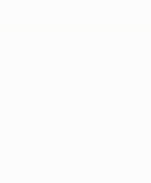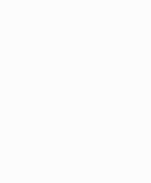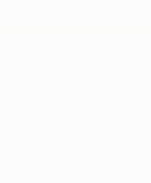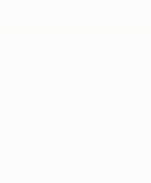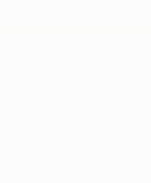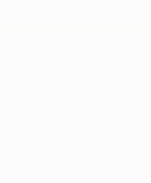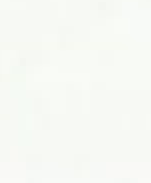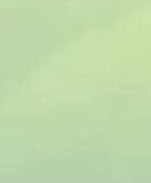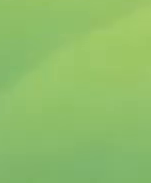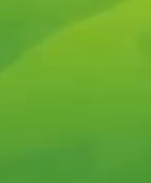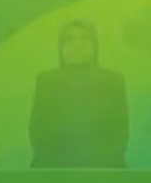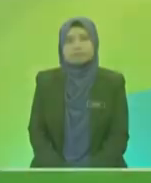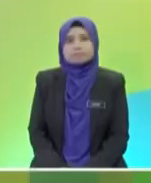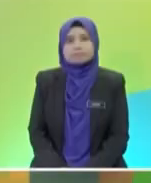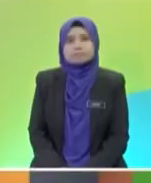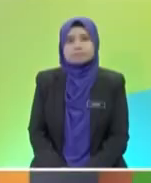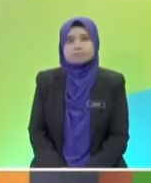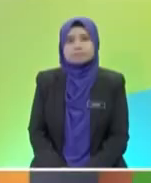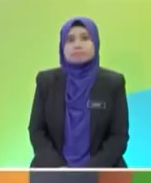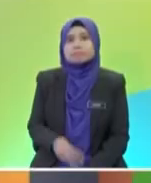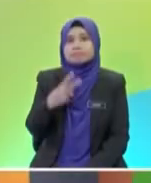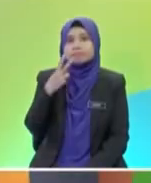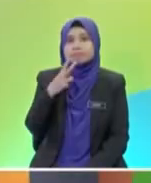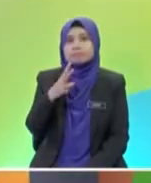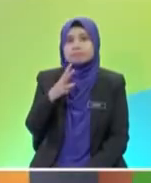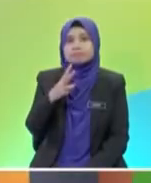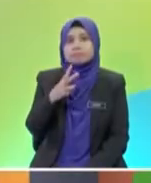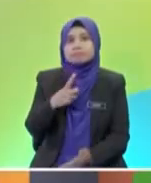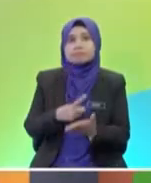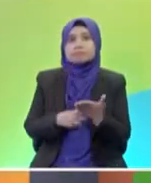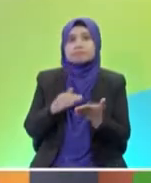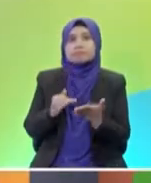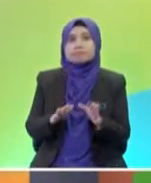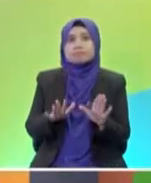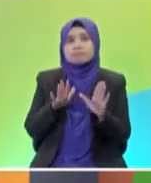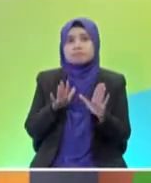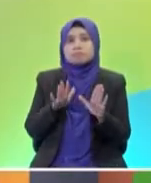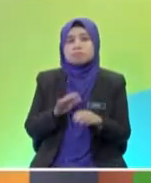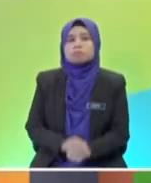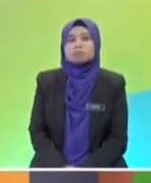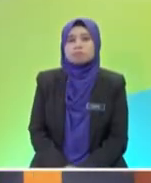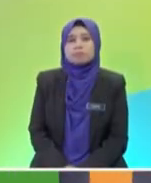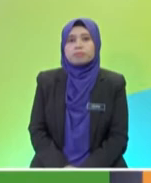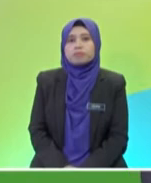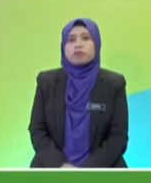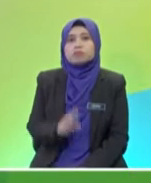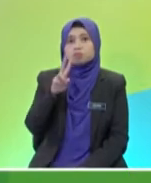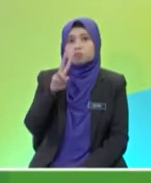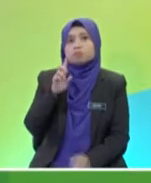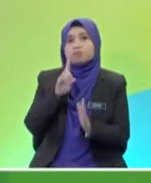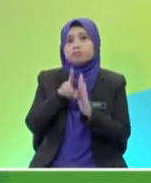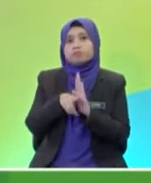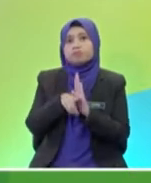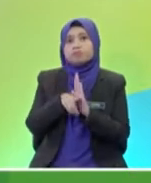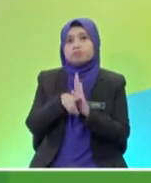KPM. Look at the beauty of this view. It's worth hiking this hill for 2 hours.